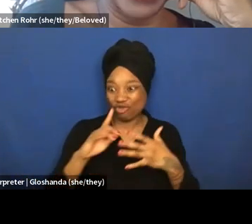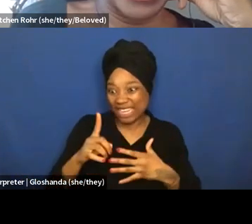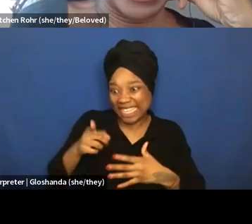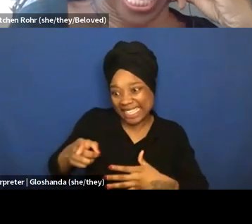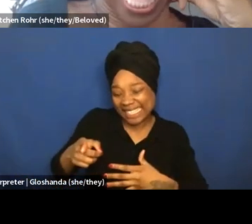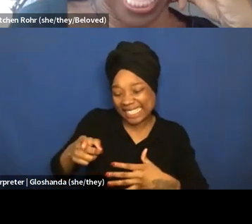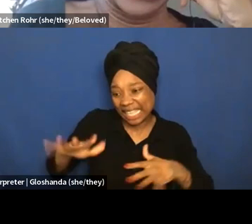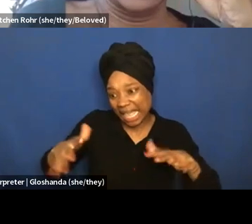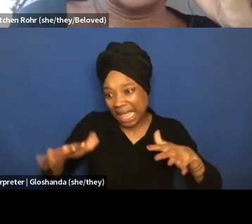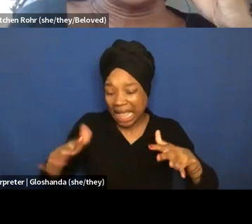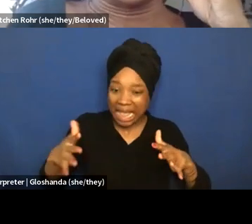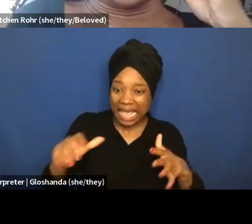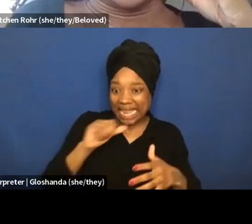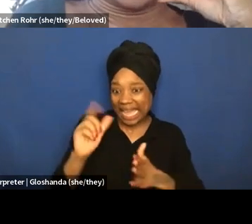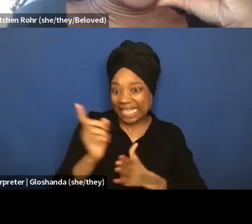has also been, thank you.